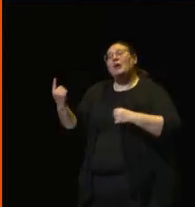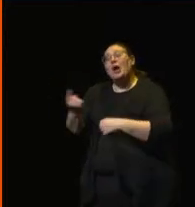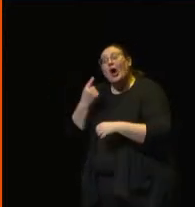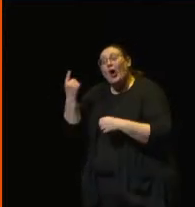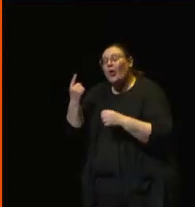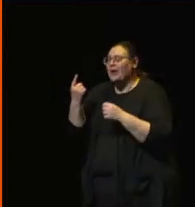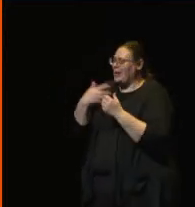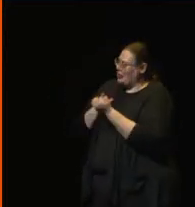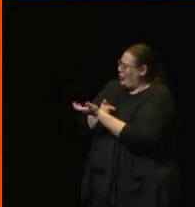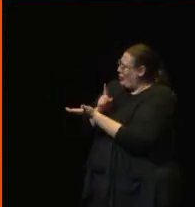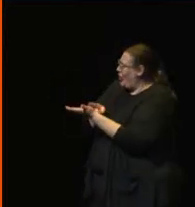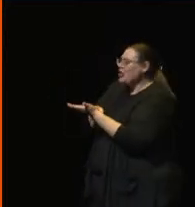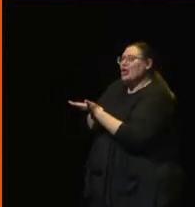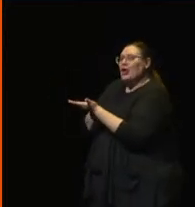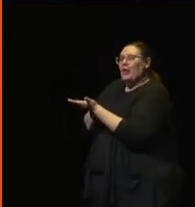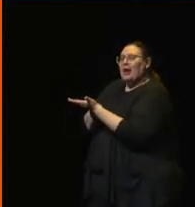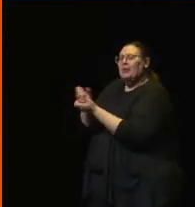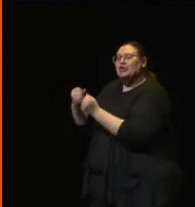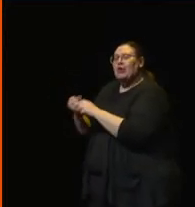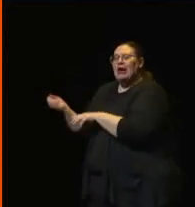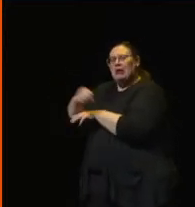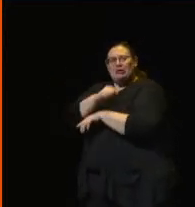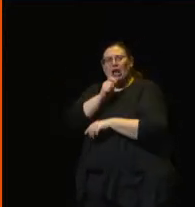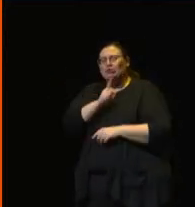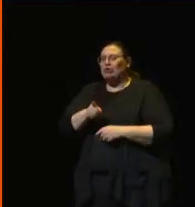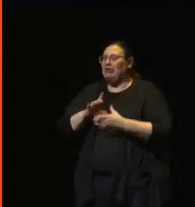of my arguments otherwise.